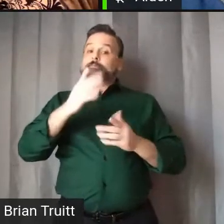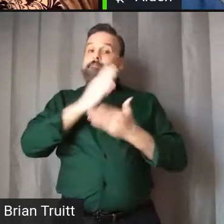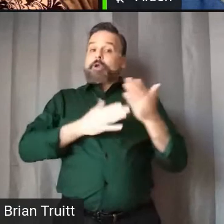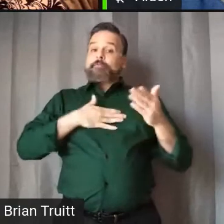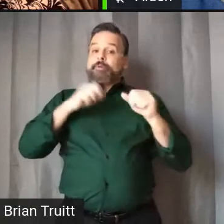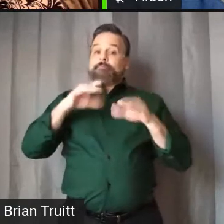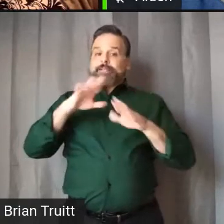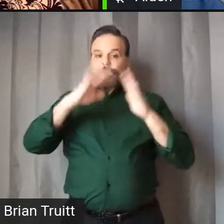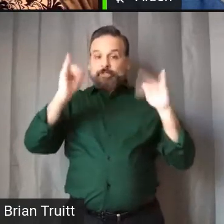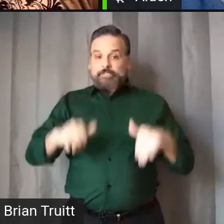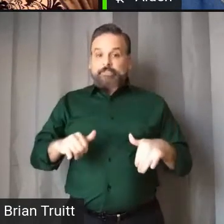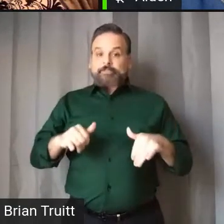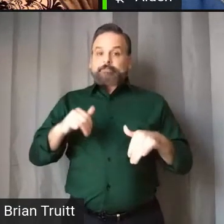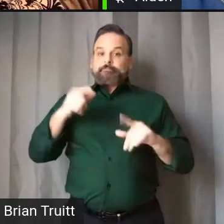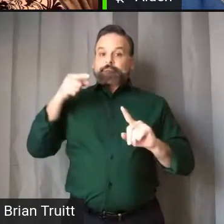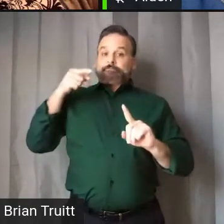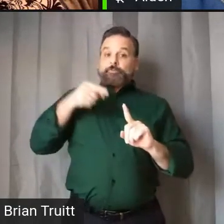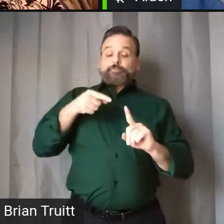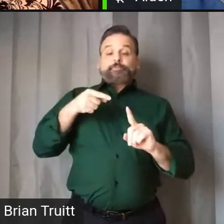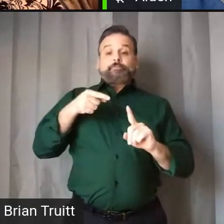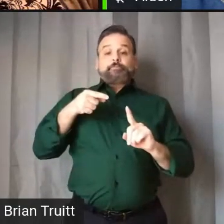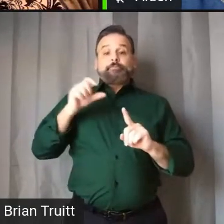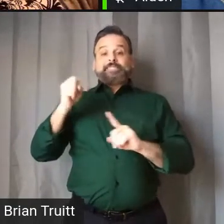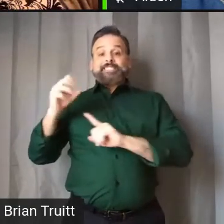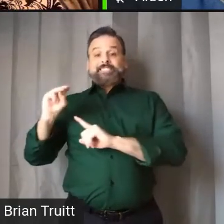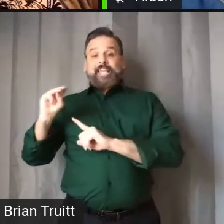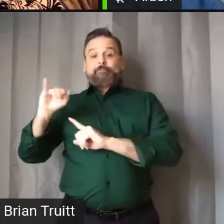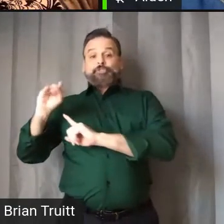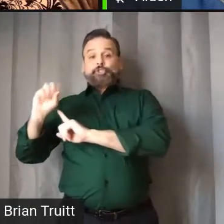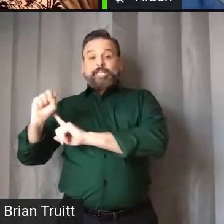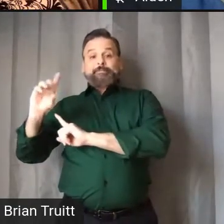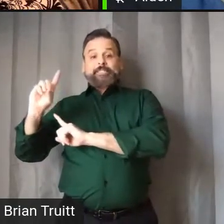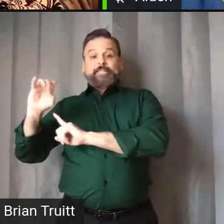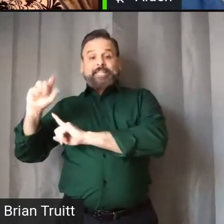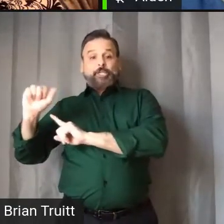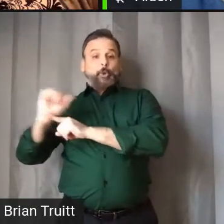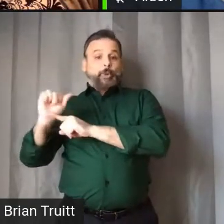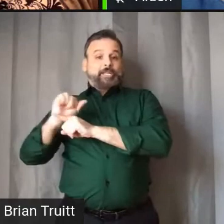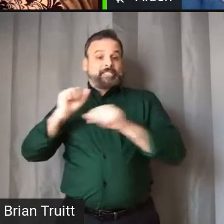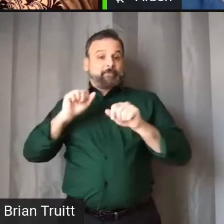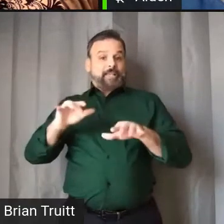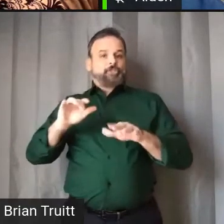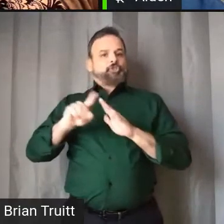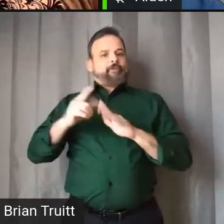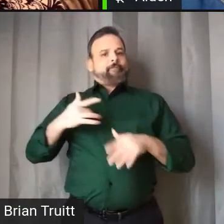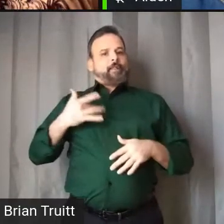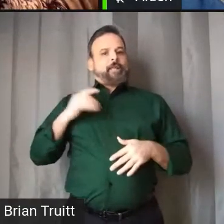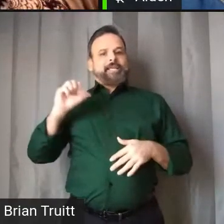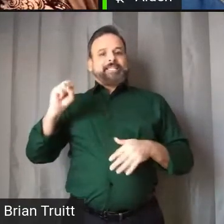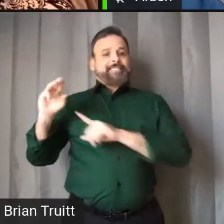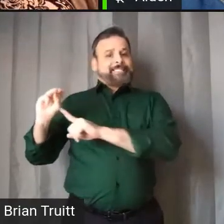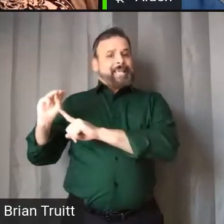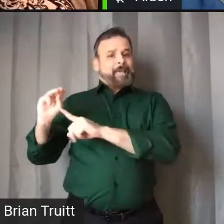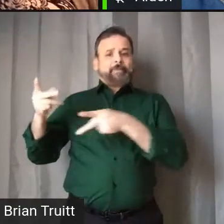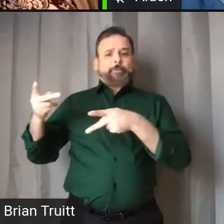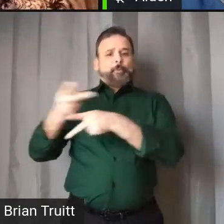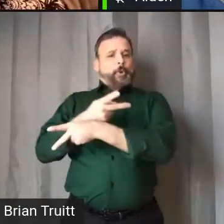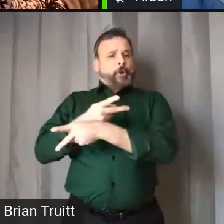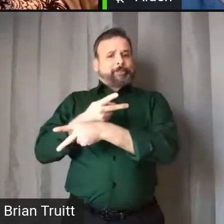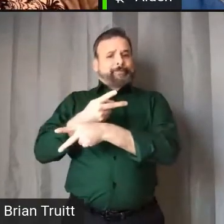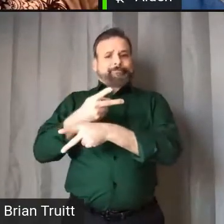know, as Sam, James, and Delia are practicing magic, you start getting the sense that like Sam is kind of the worst of his friend group